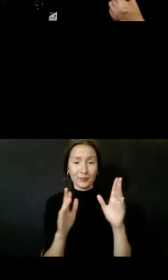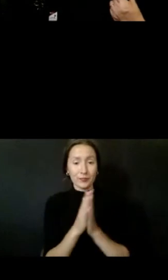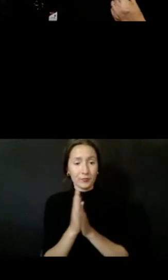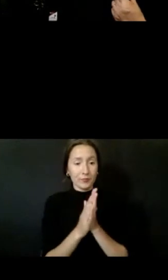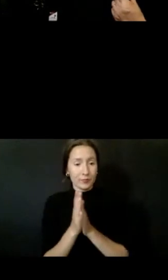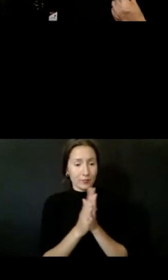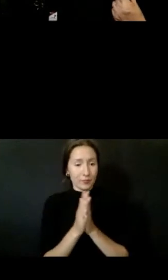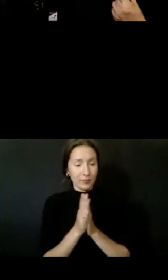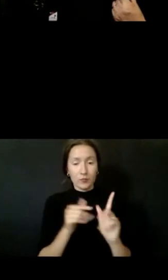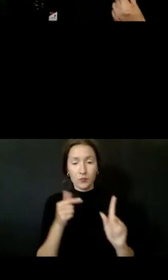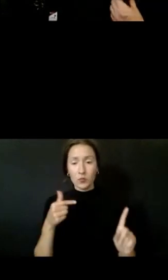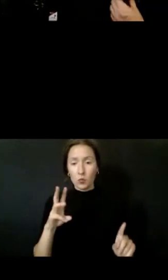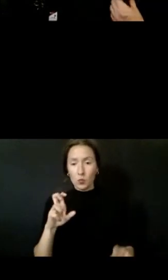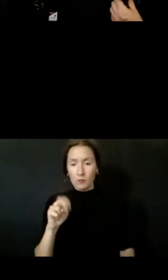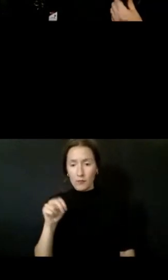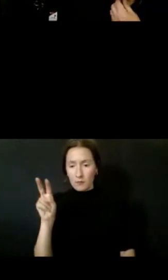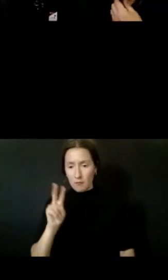there.